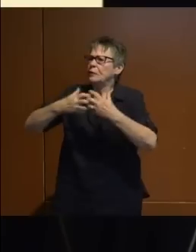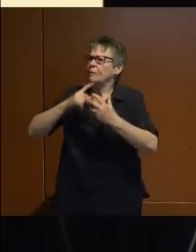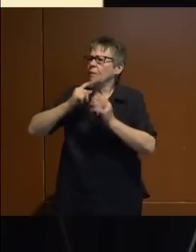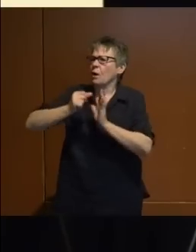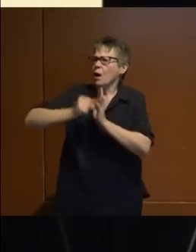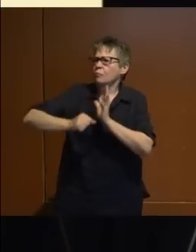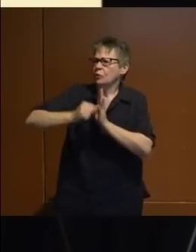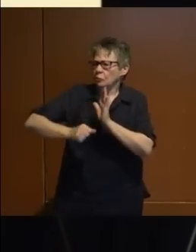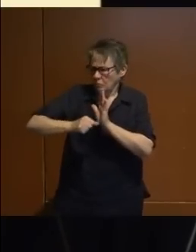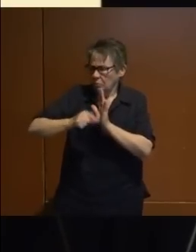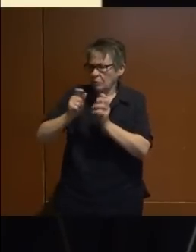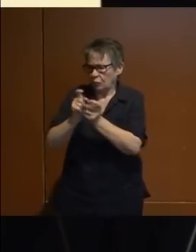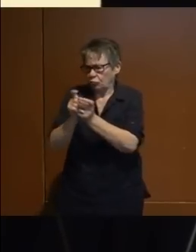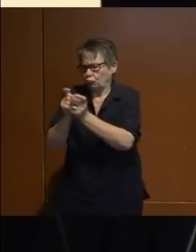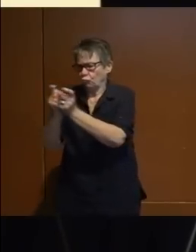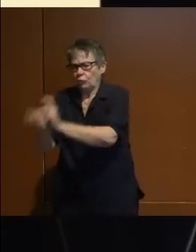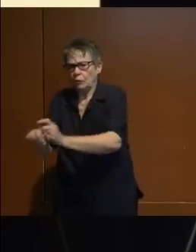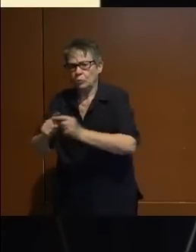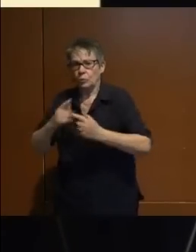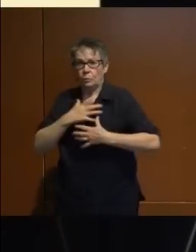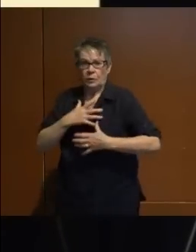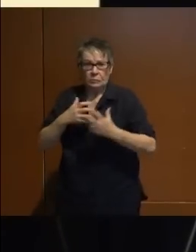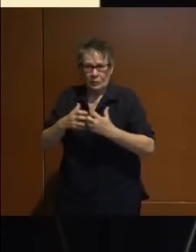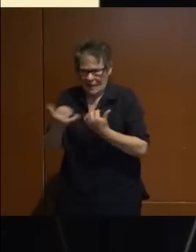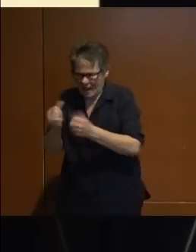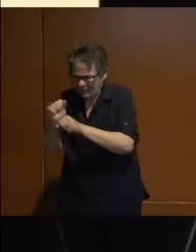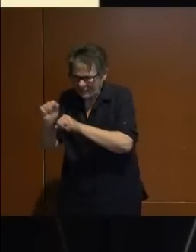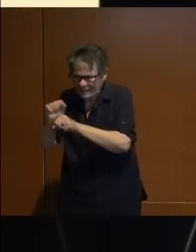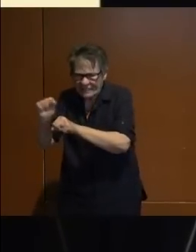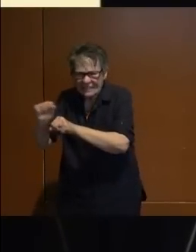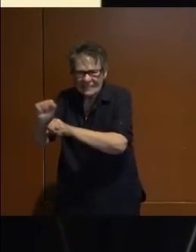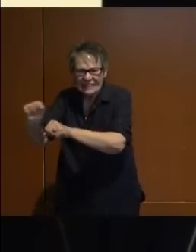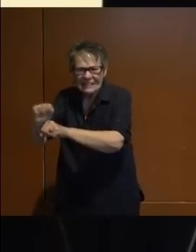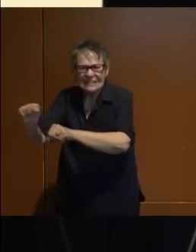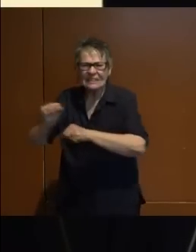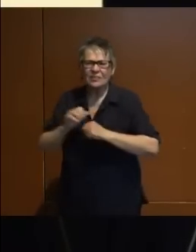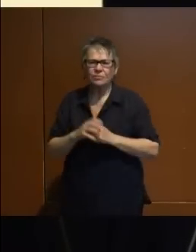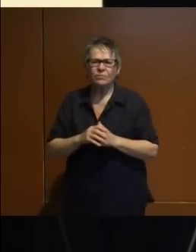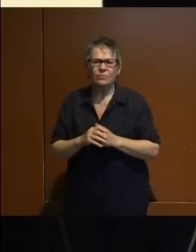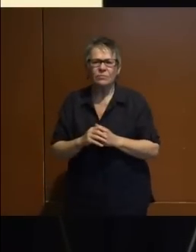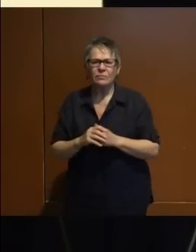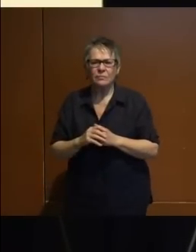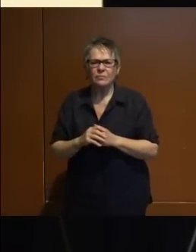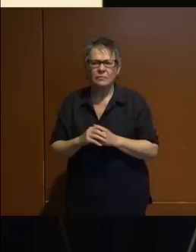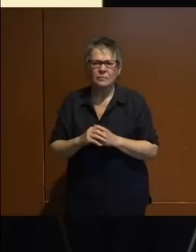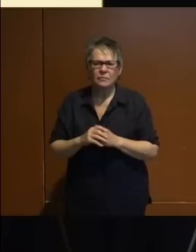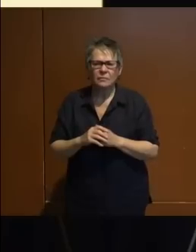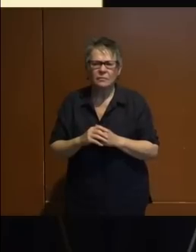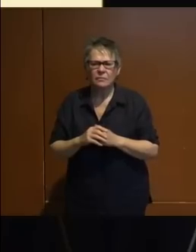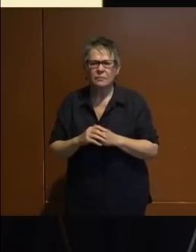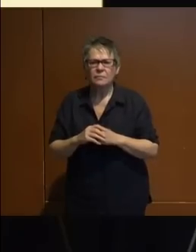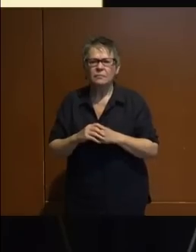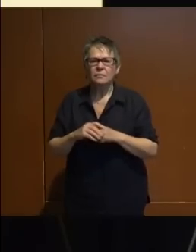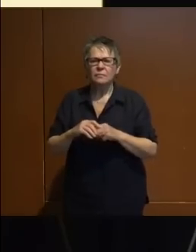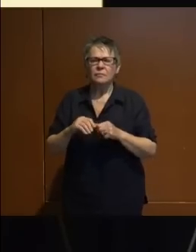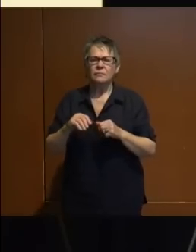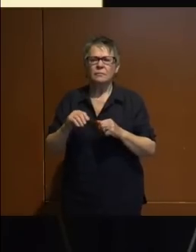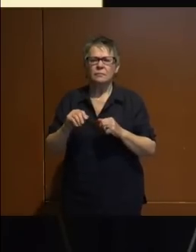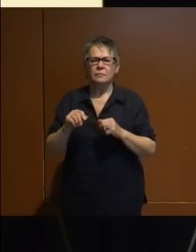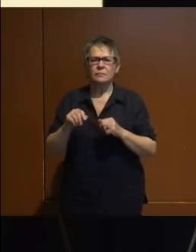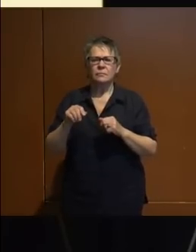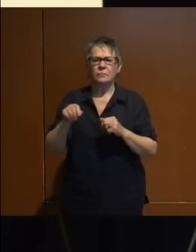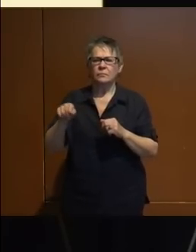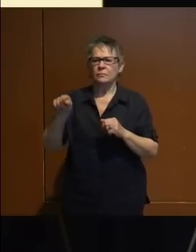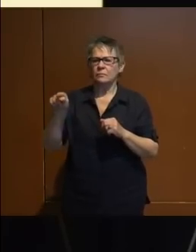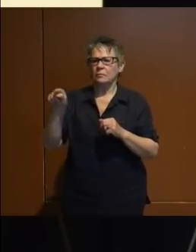would have liked. And how about co-venting? This week, a medical team from FEMA is going to be